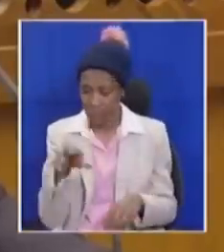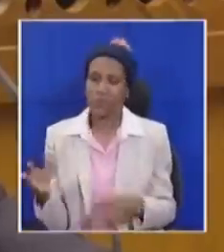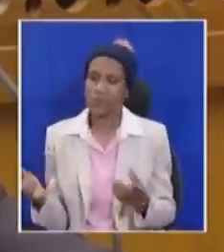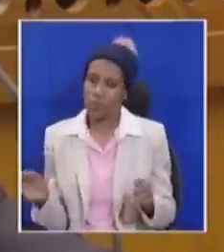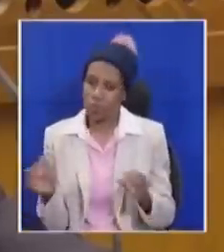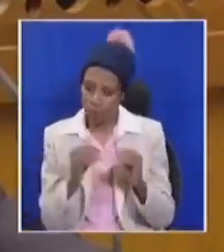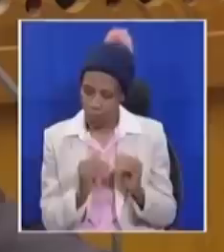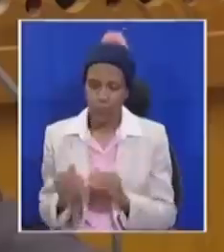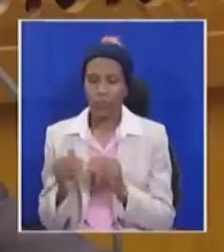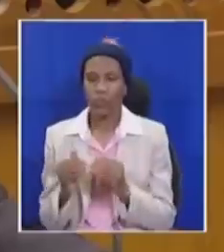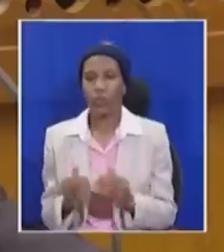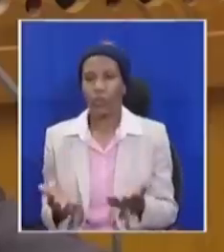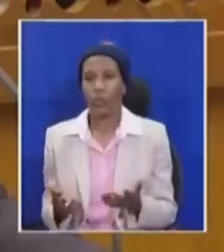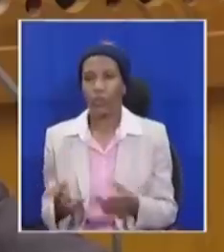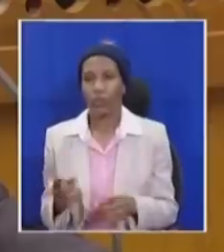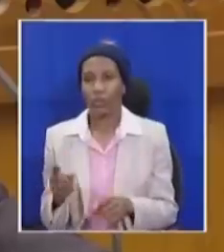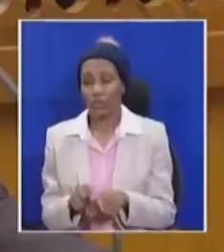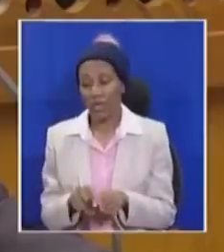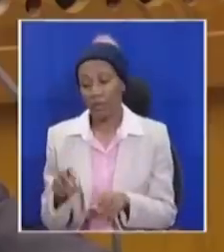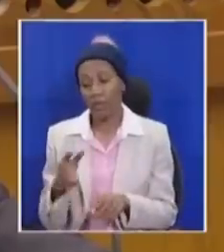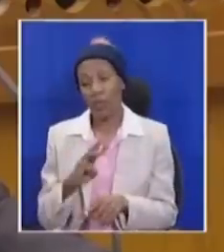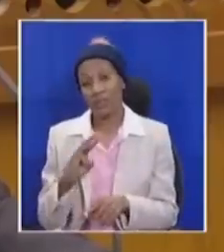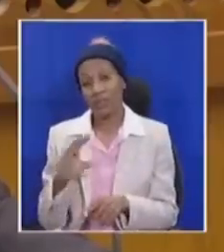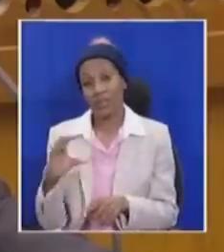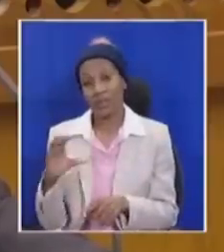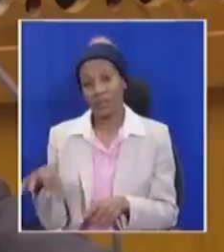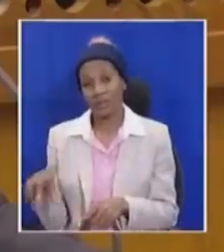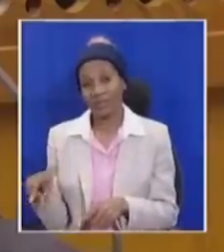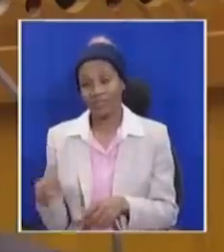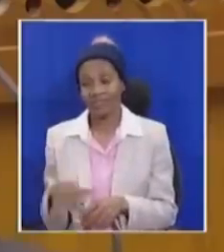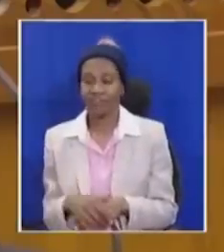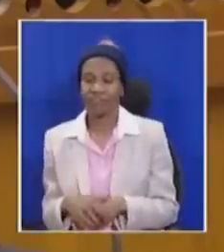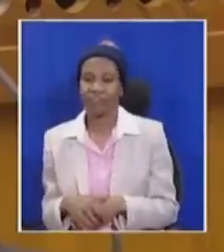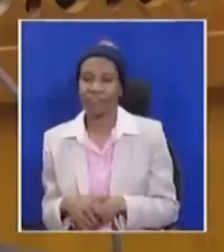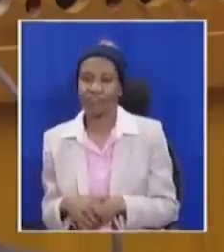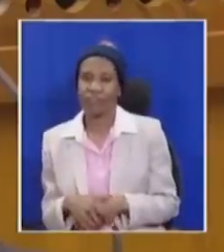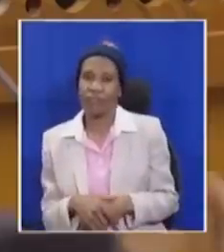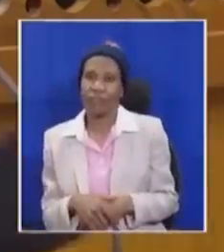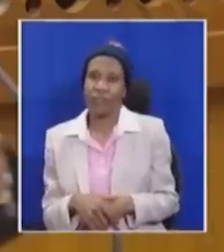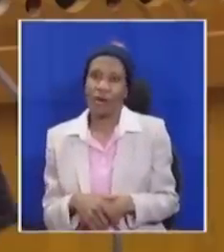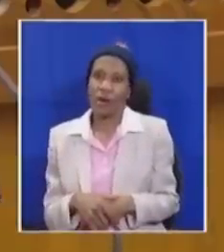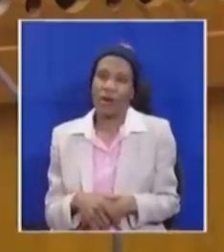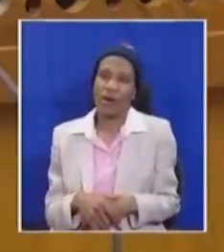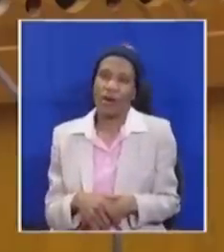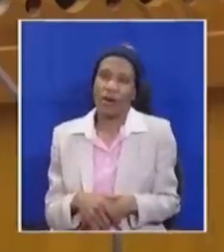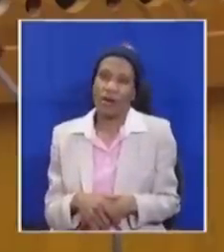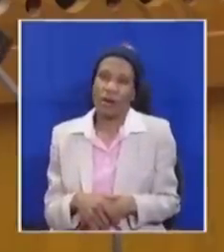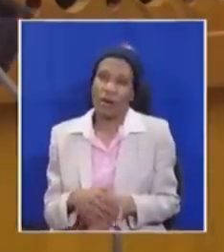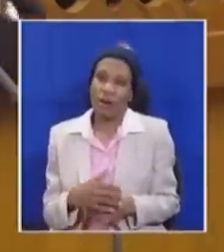provinces, including the Western Cape, so that we